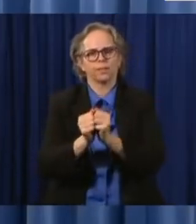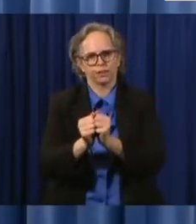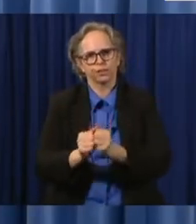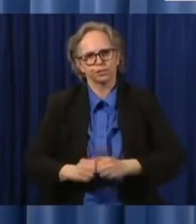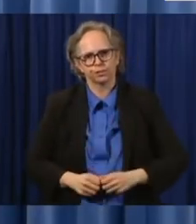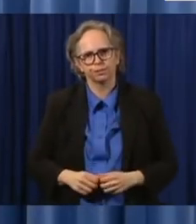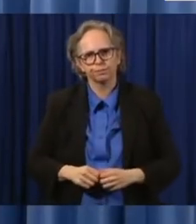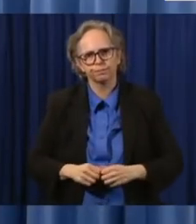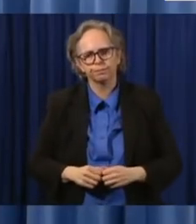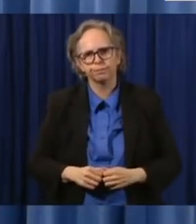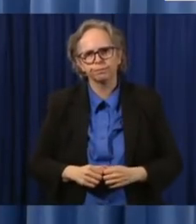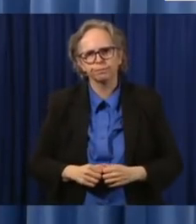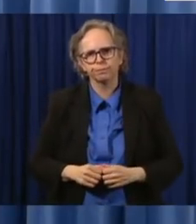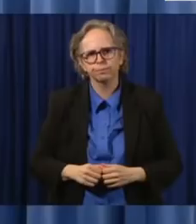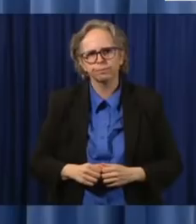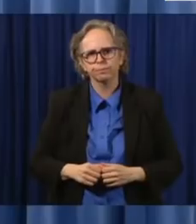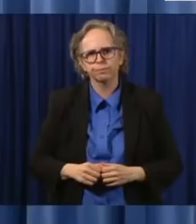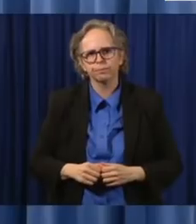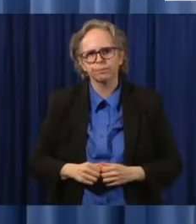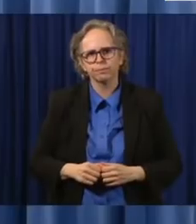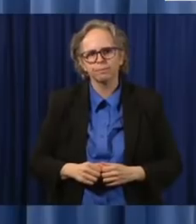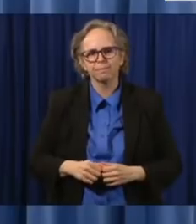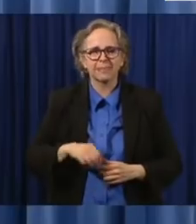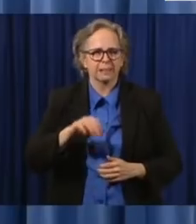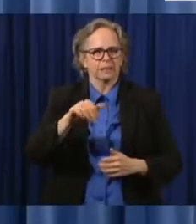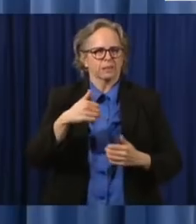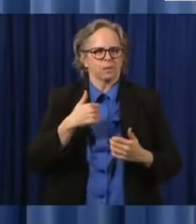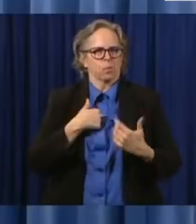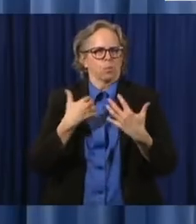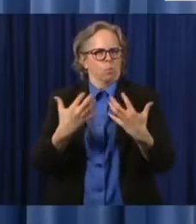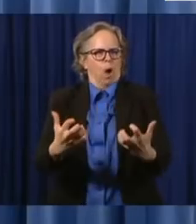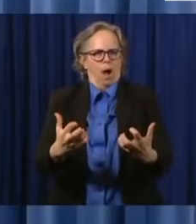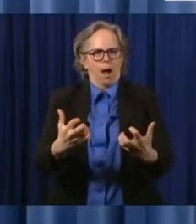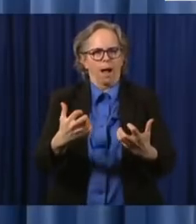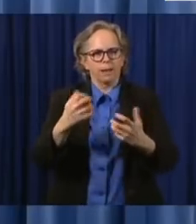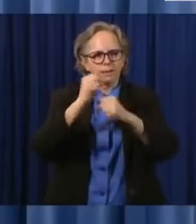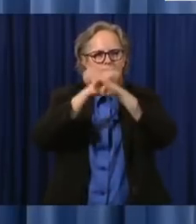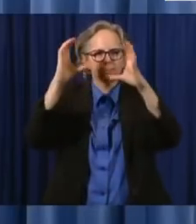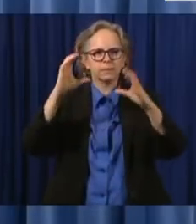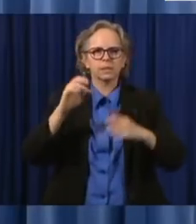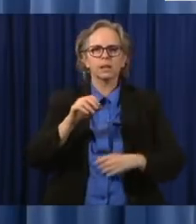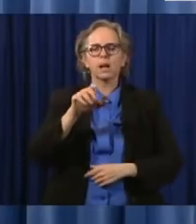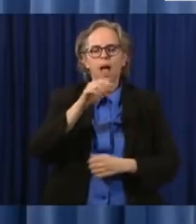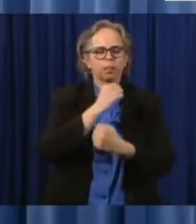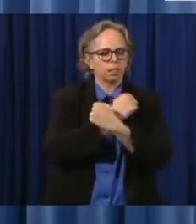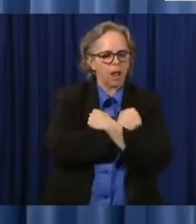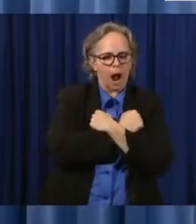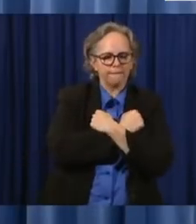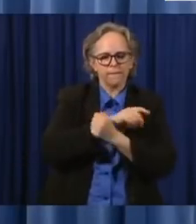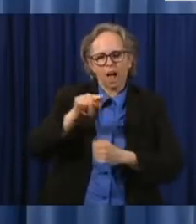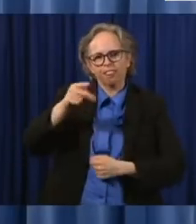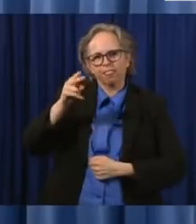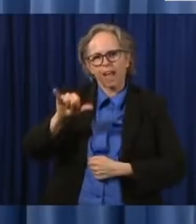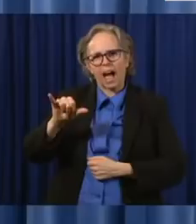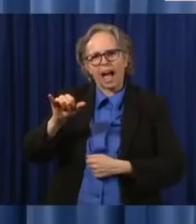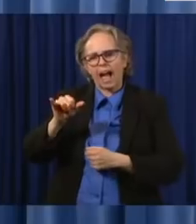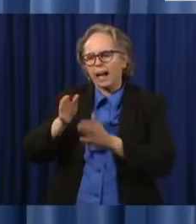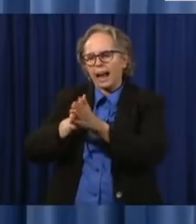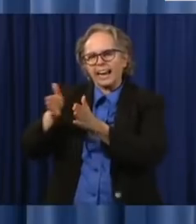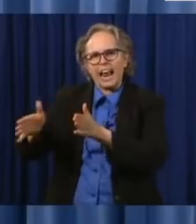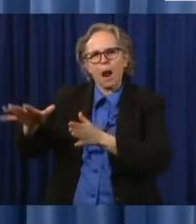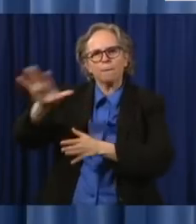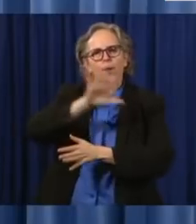The concept of love thy neighbor is as old as the scriptures. It is